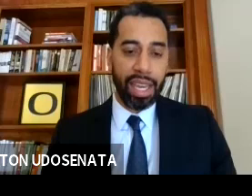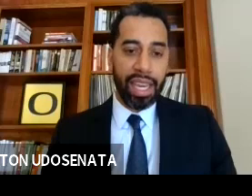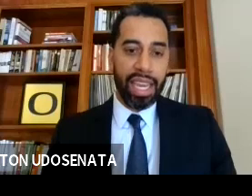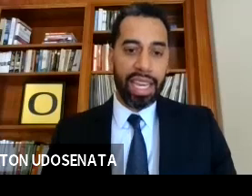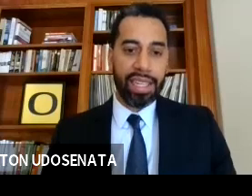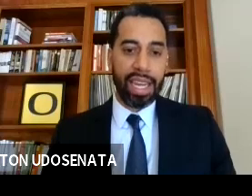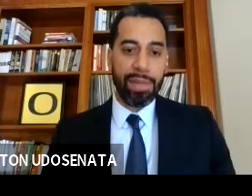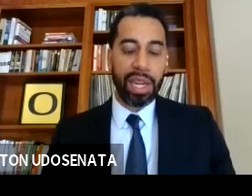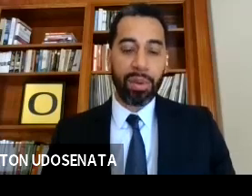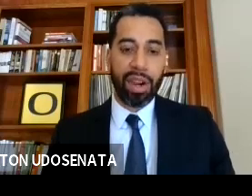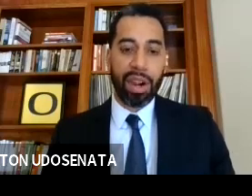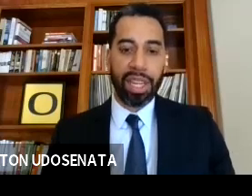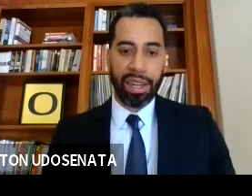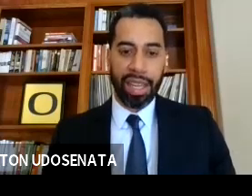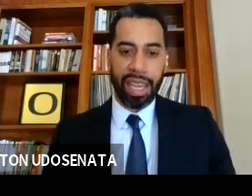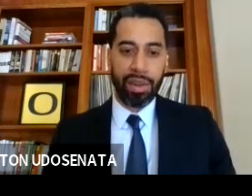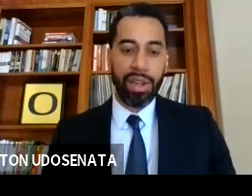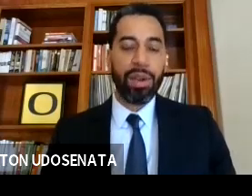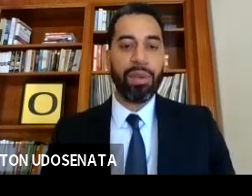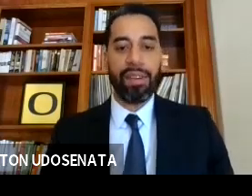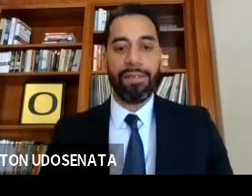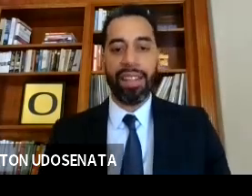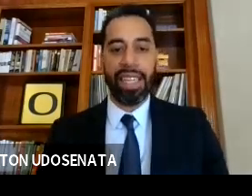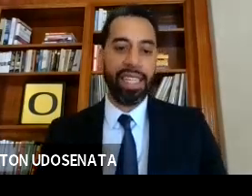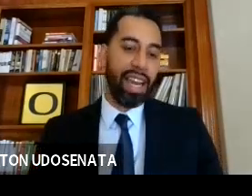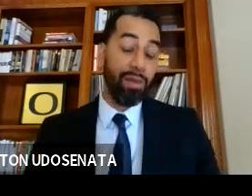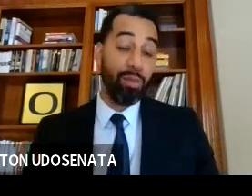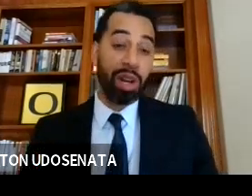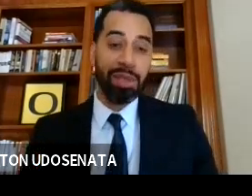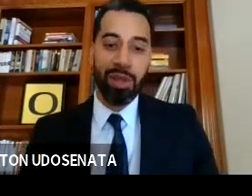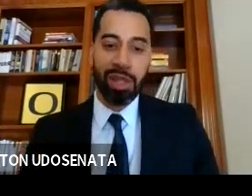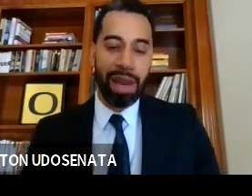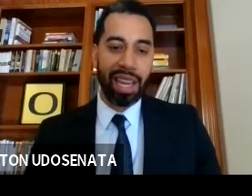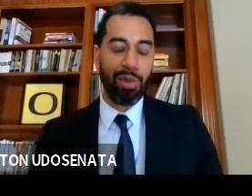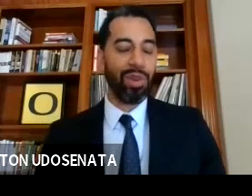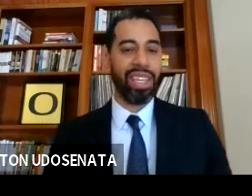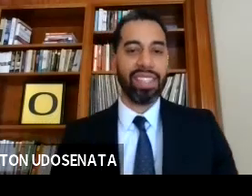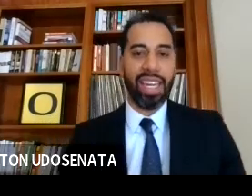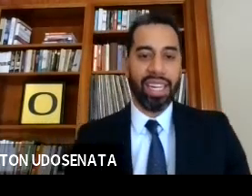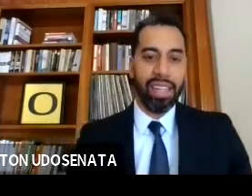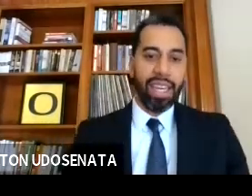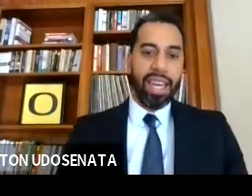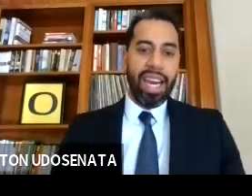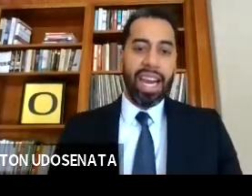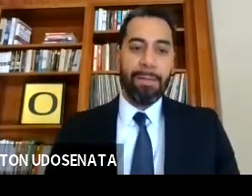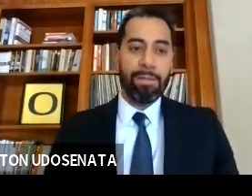weeks. And here we are a year later, ready to finally welcome students back, and we're really